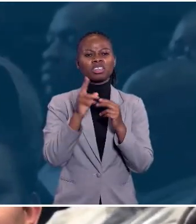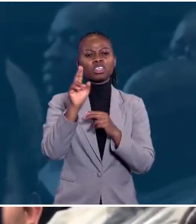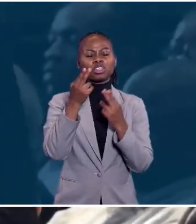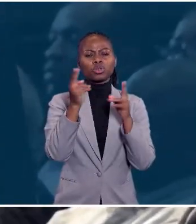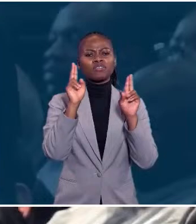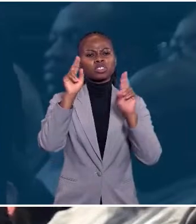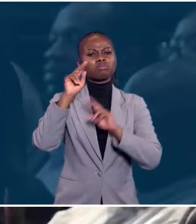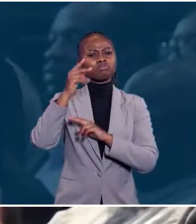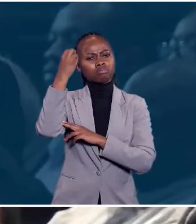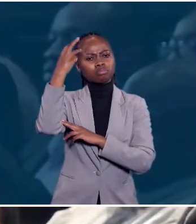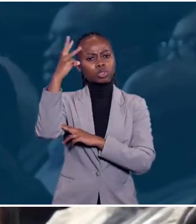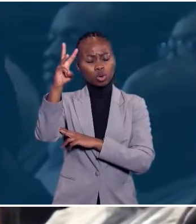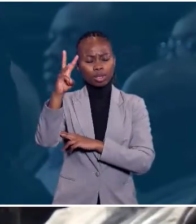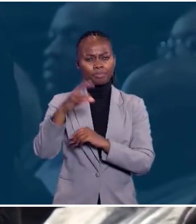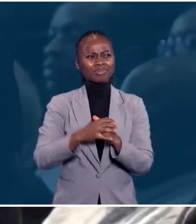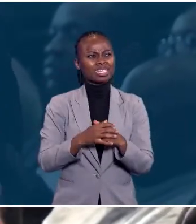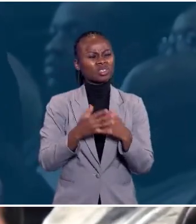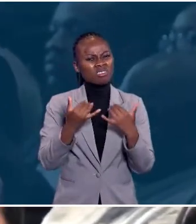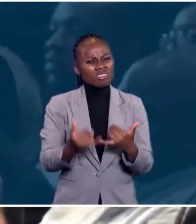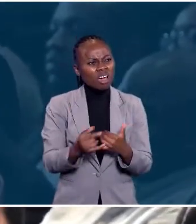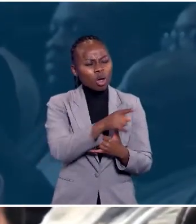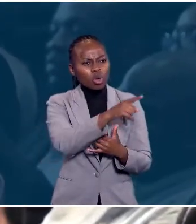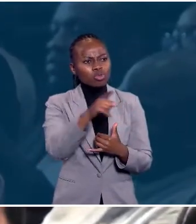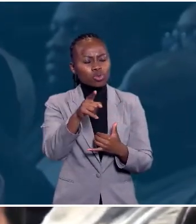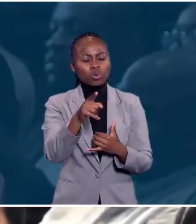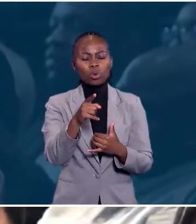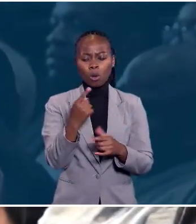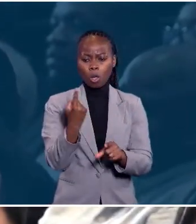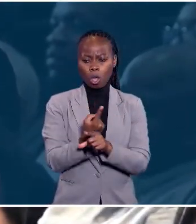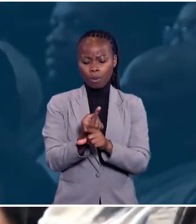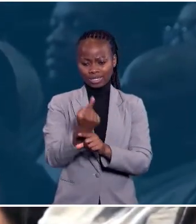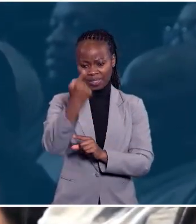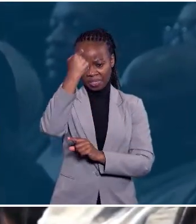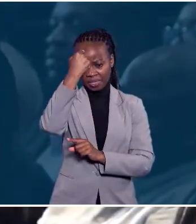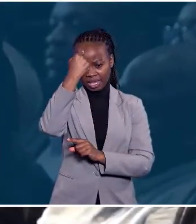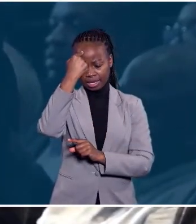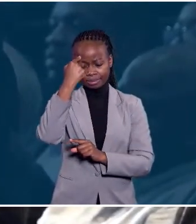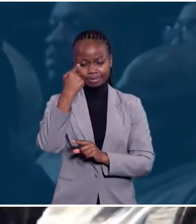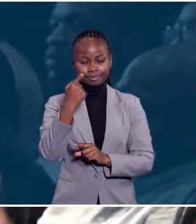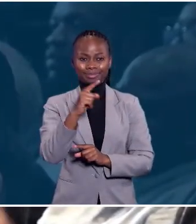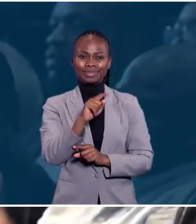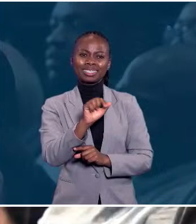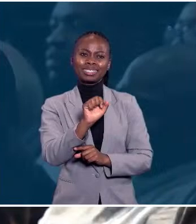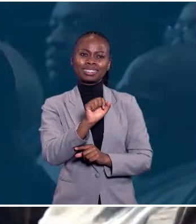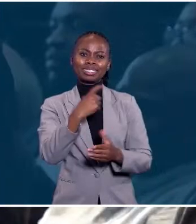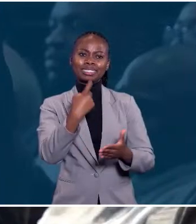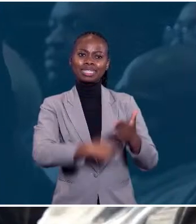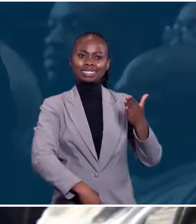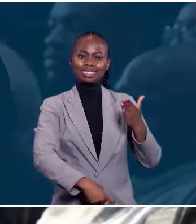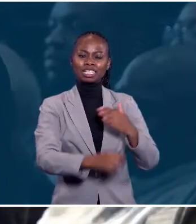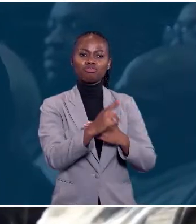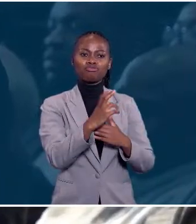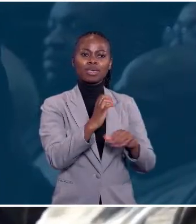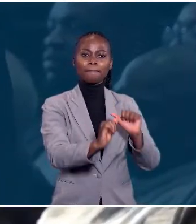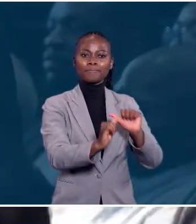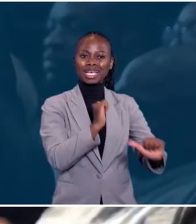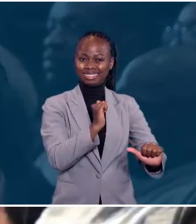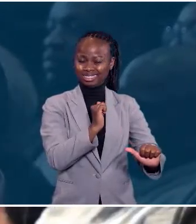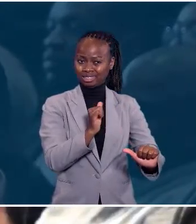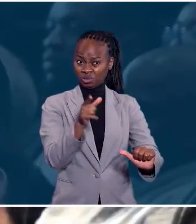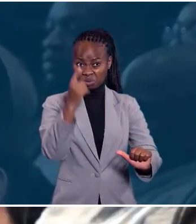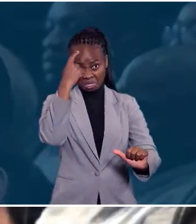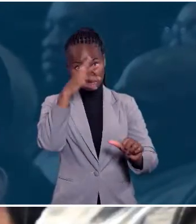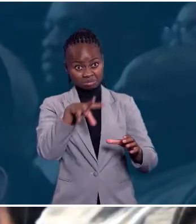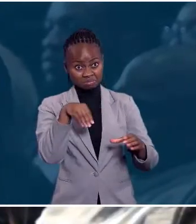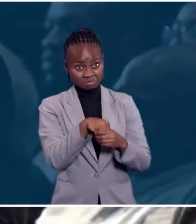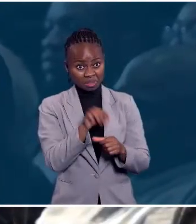Reserve Bank when they consider policy changes like the tax rate? And also, as we have heard that there is an envoy to the US to